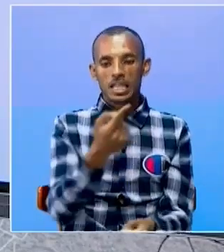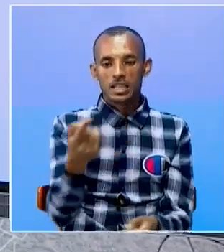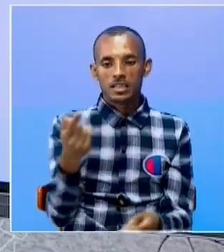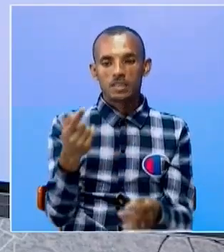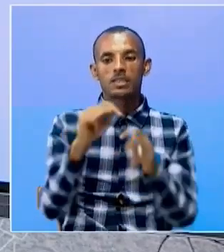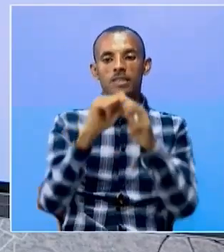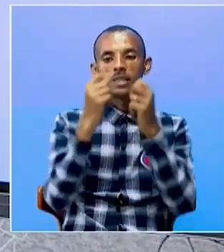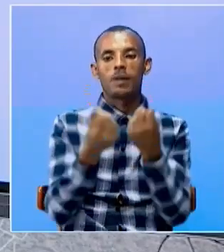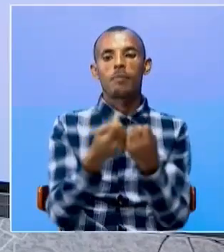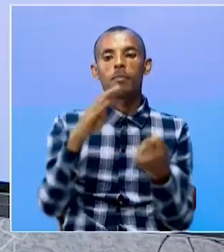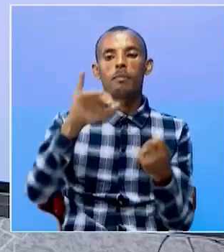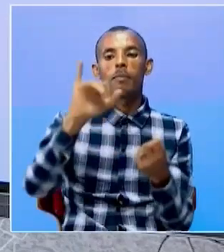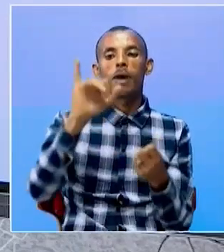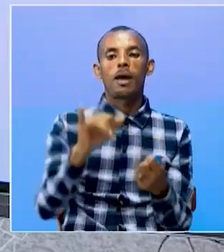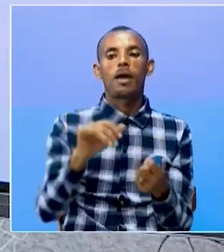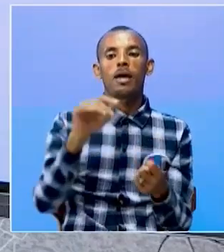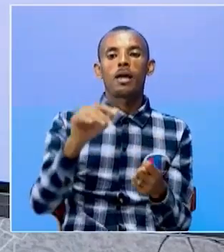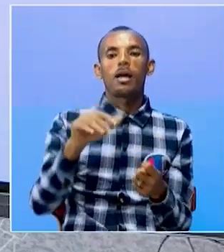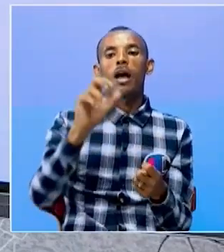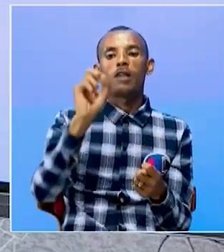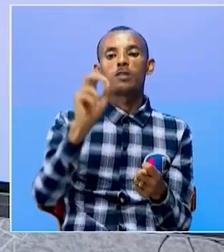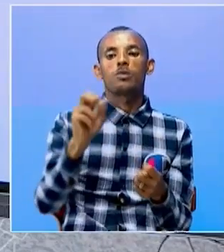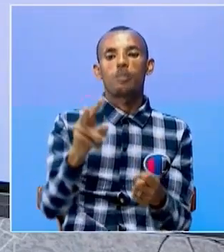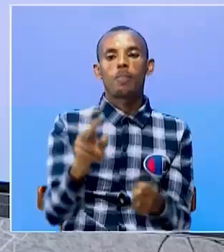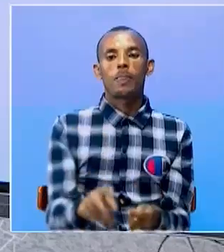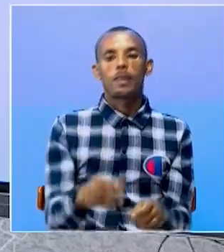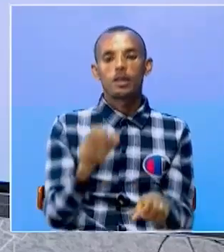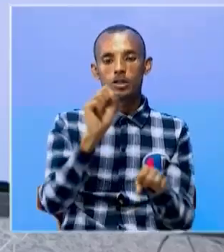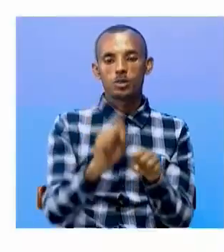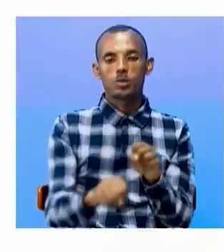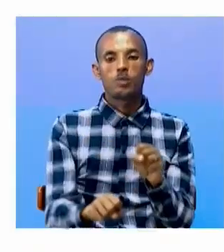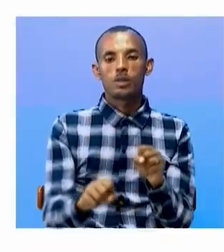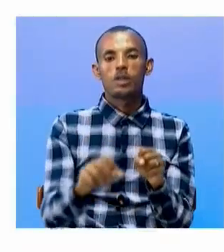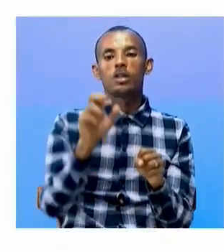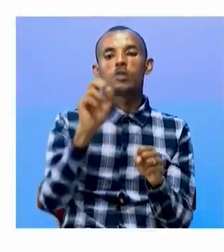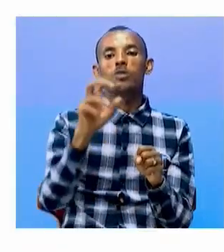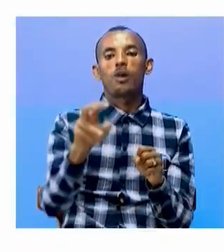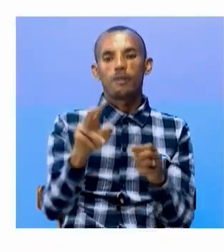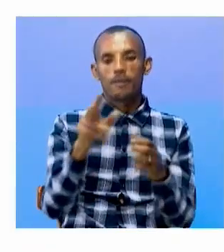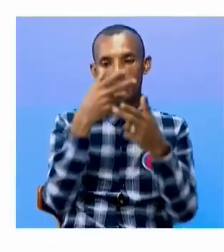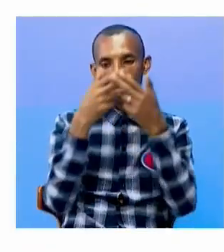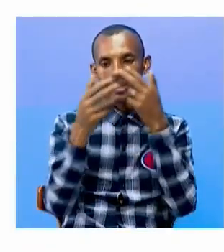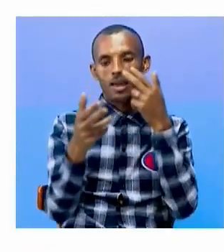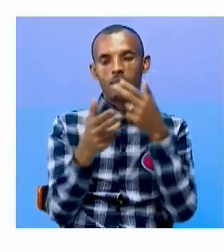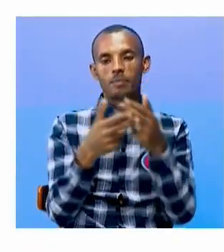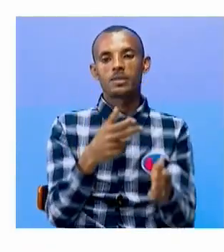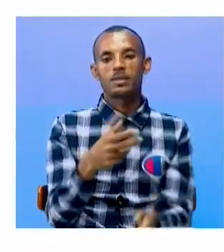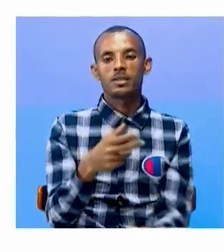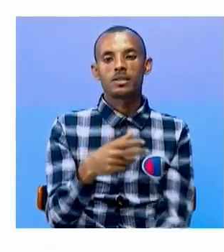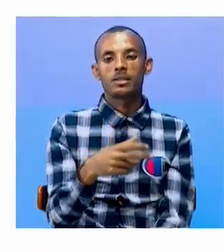by the LCM. So, 12 times